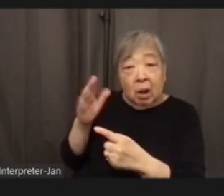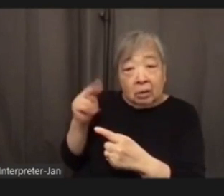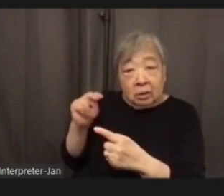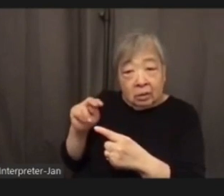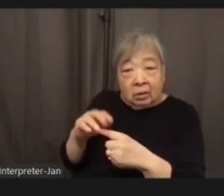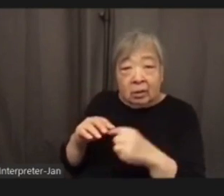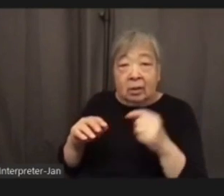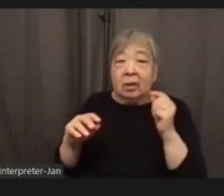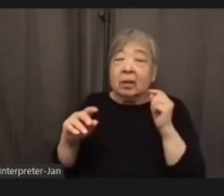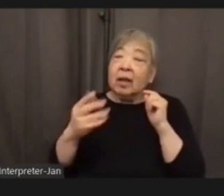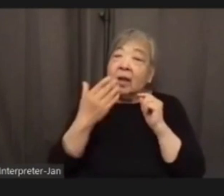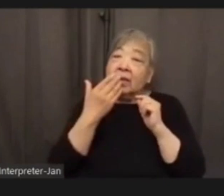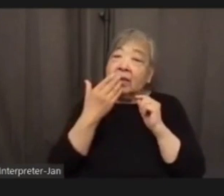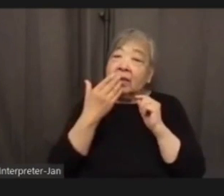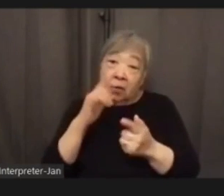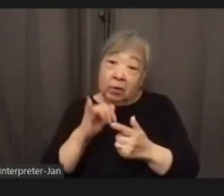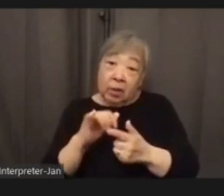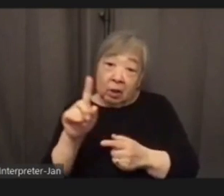Thank you for that question.